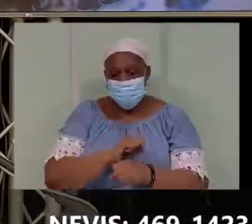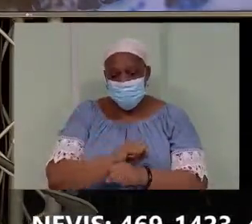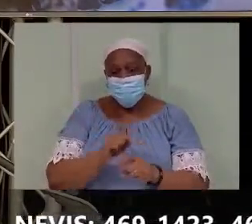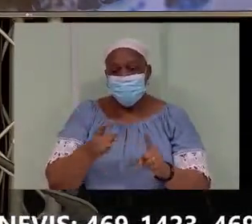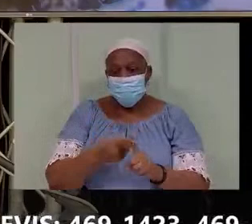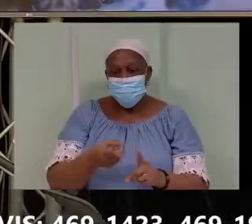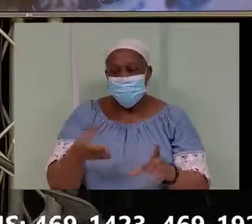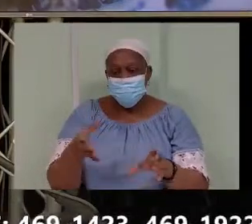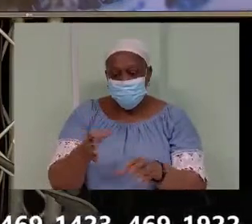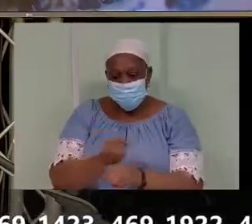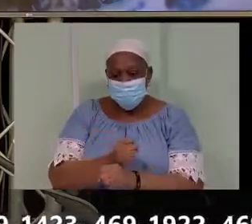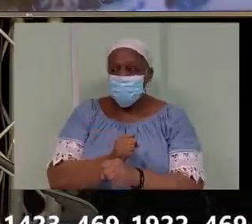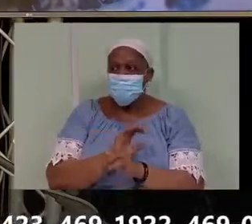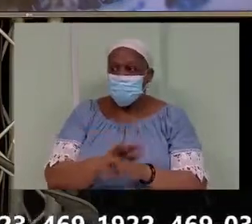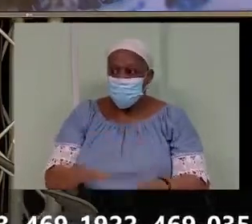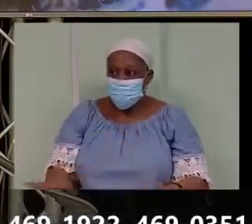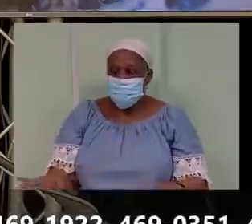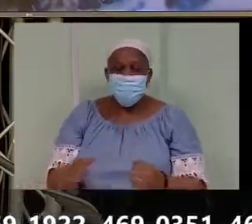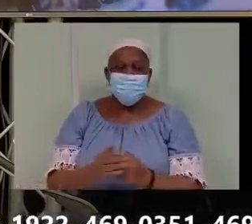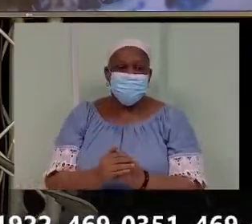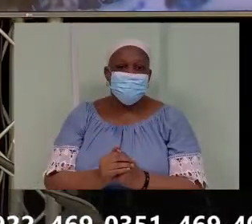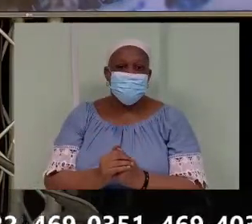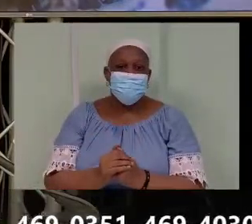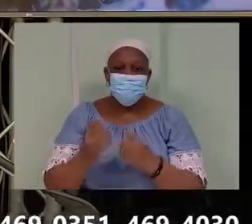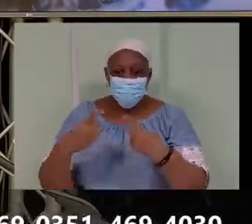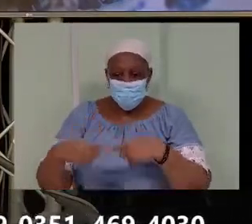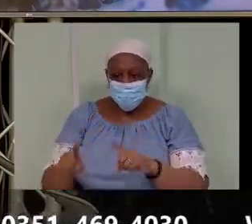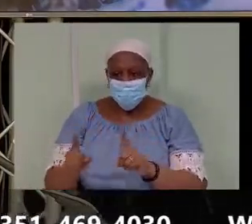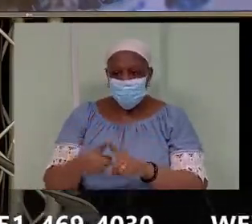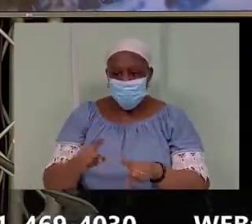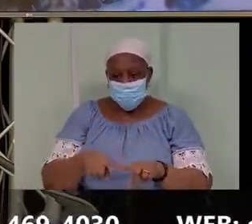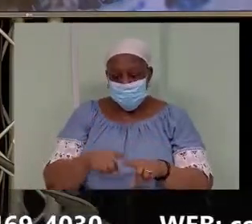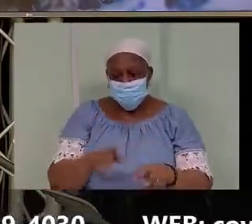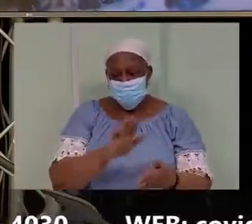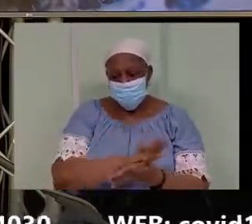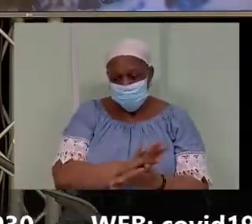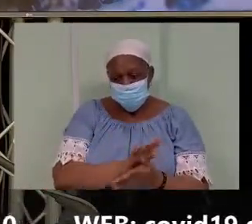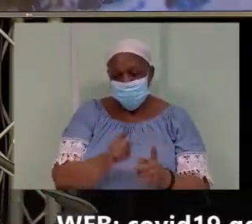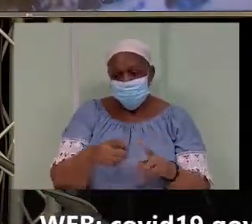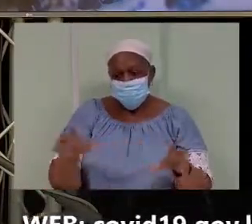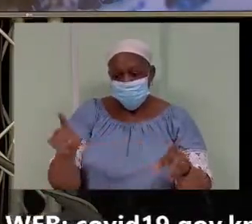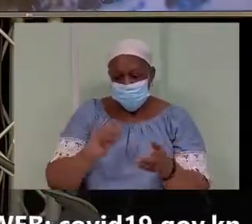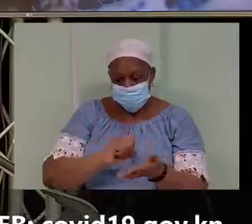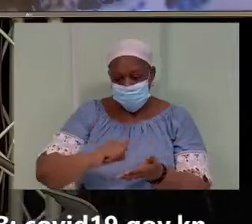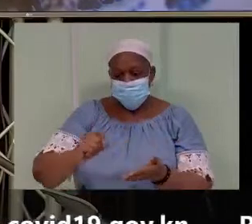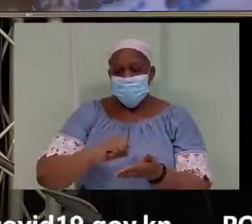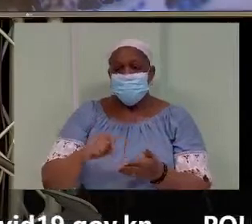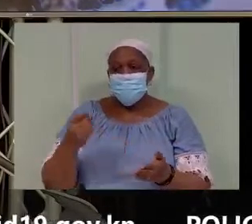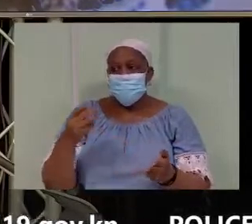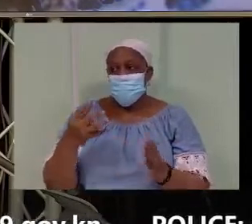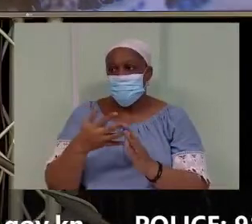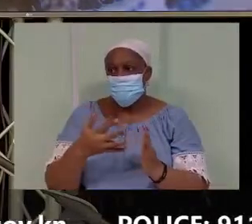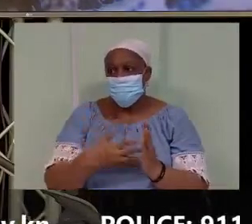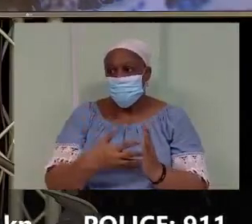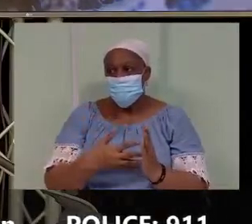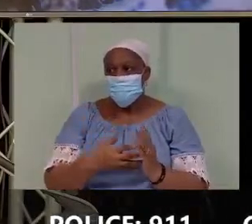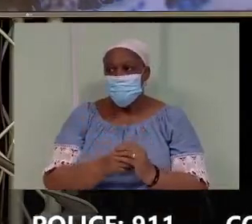to the 14th will be impacted, and as such, some changes would be